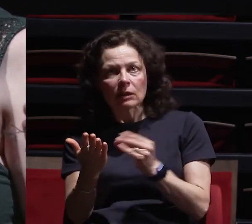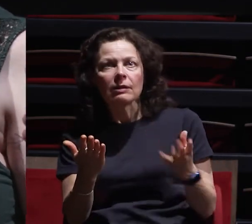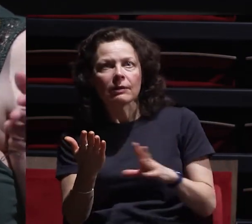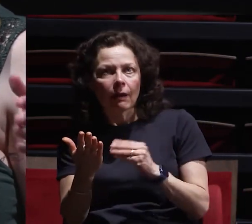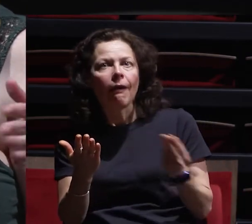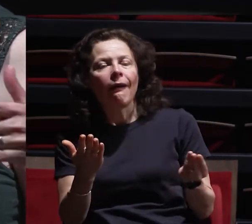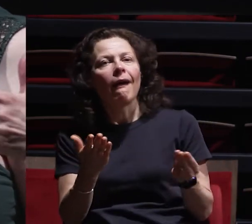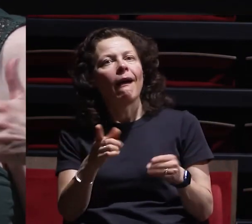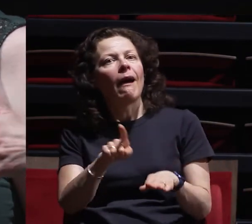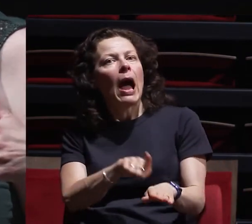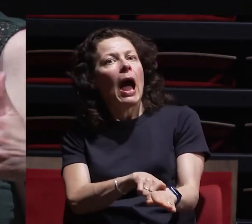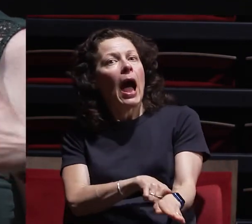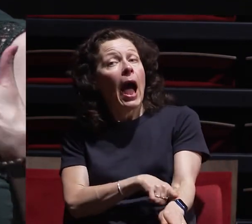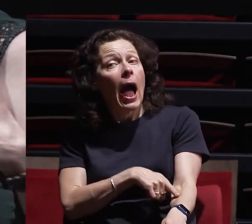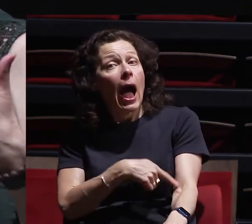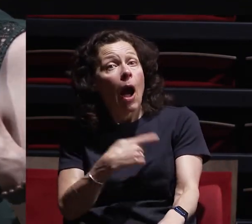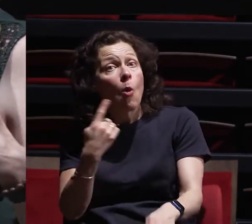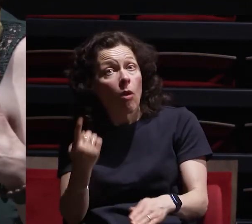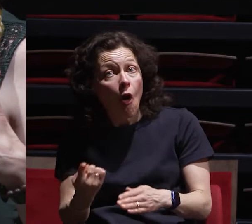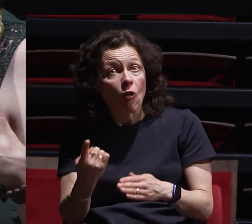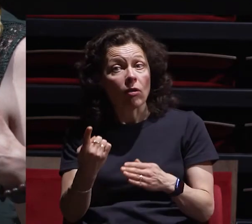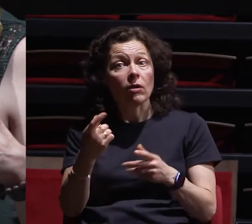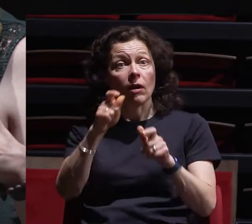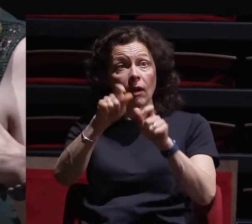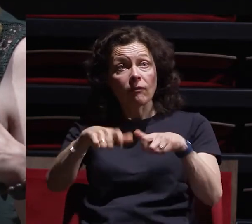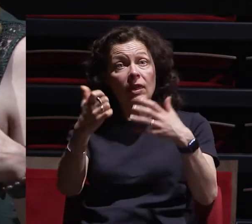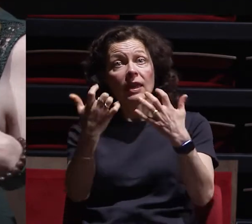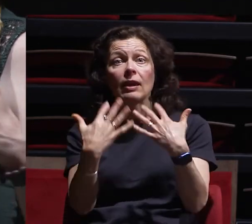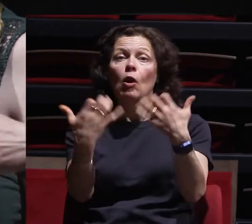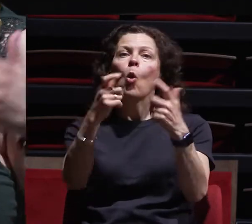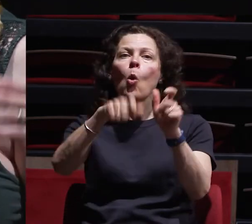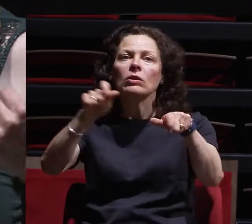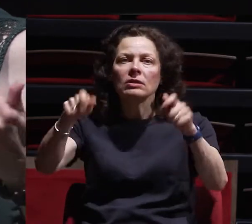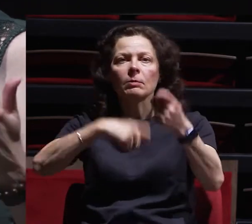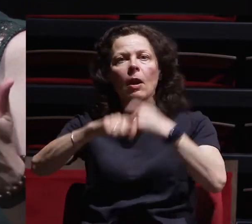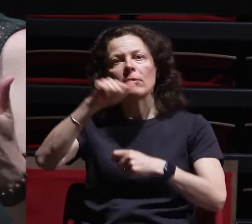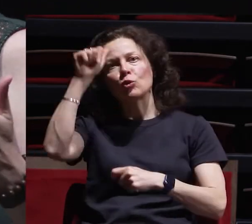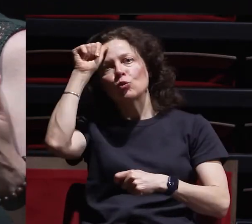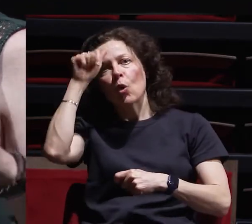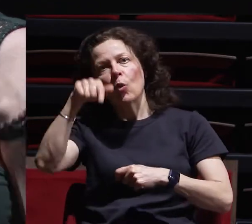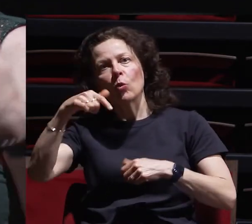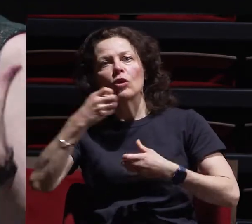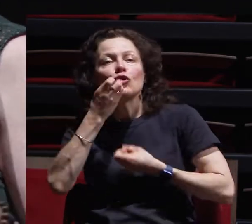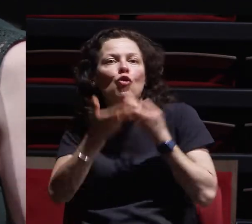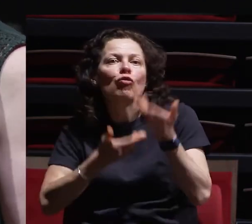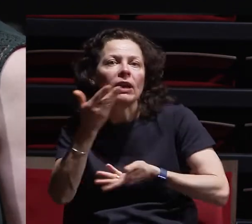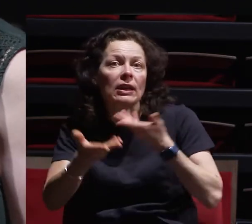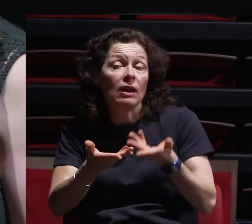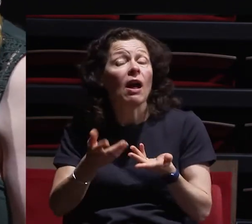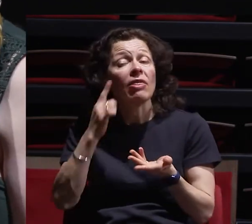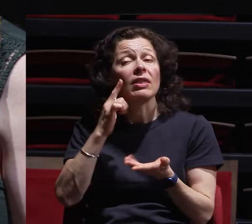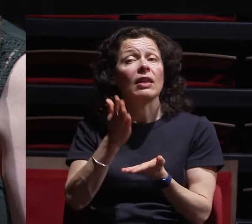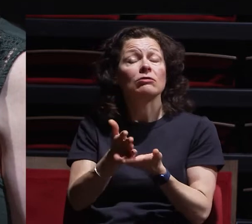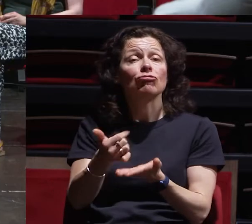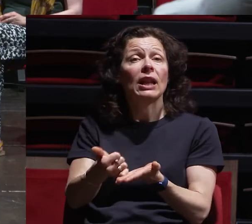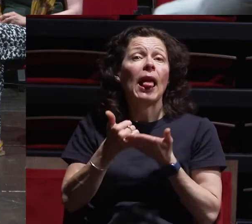in, how long have they been getting to know this place, this story.